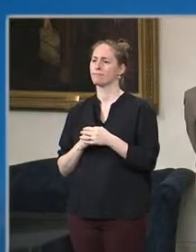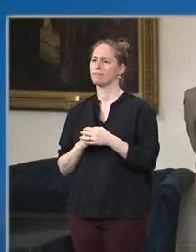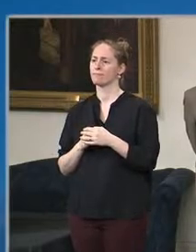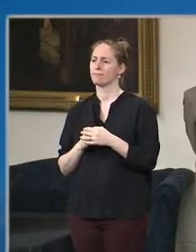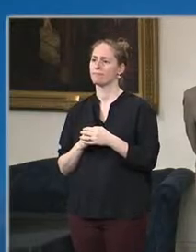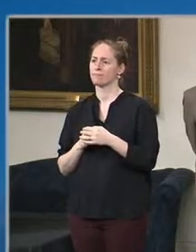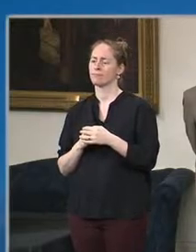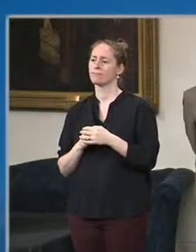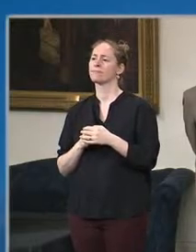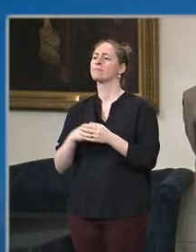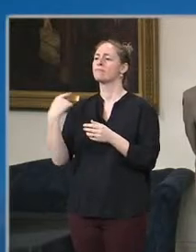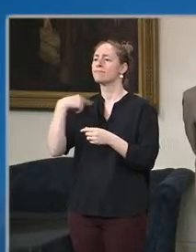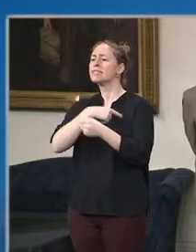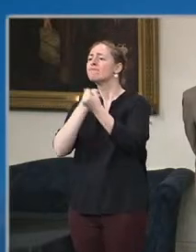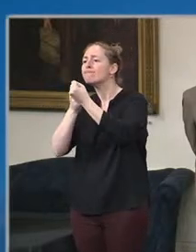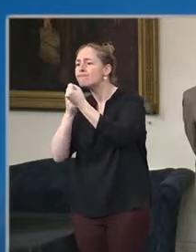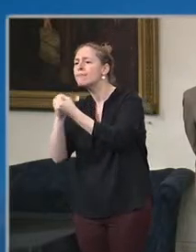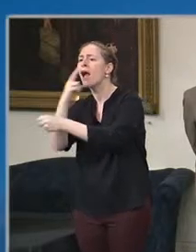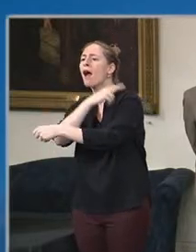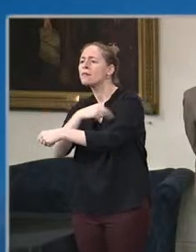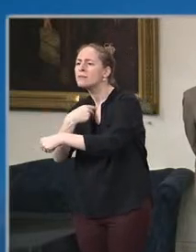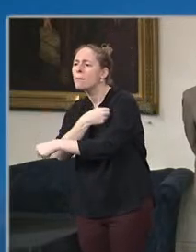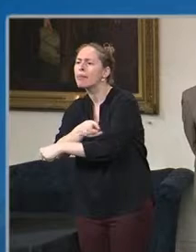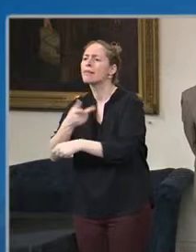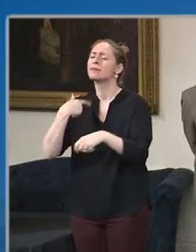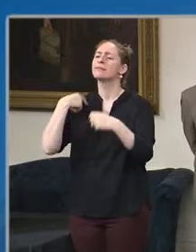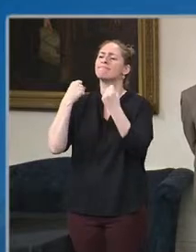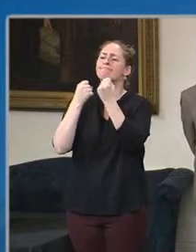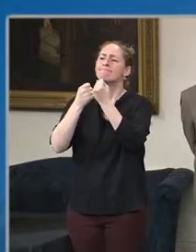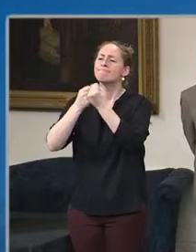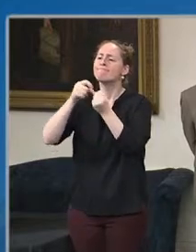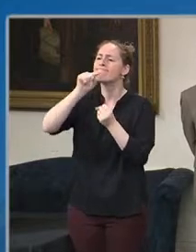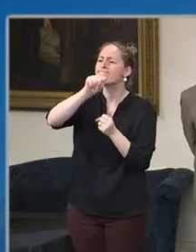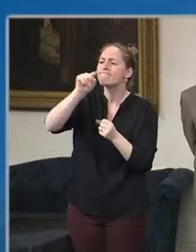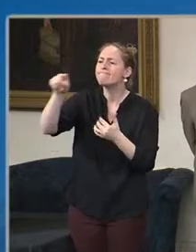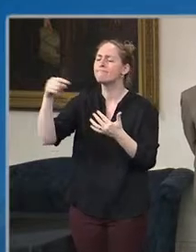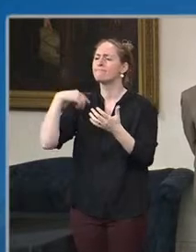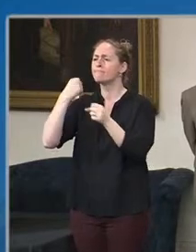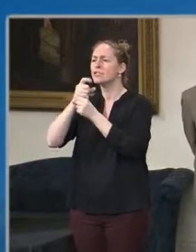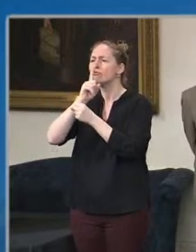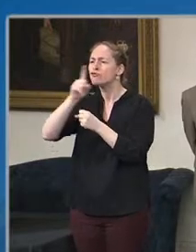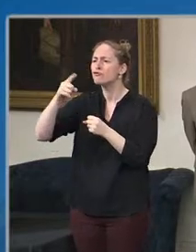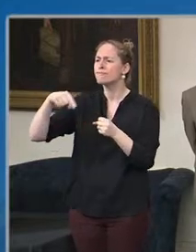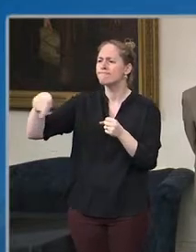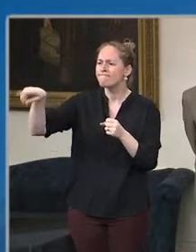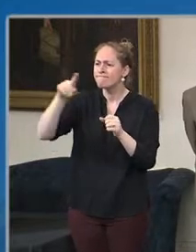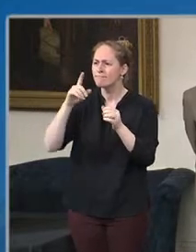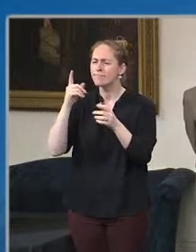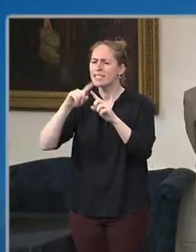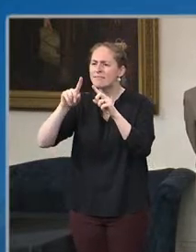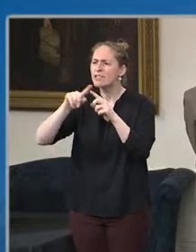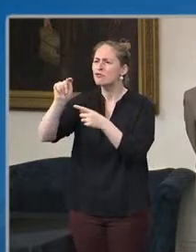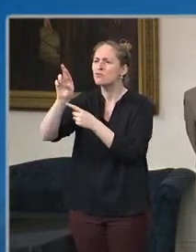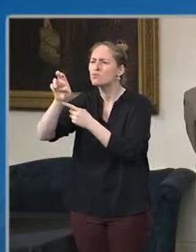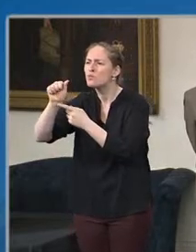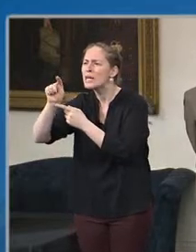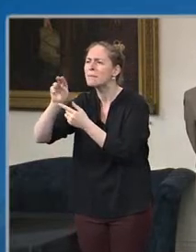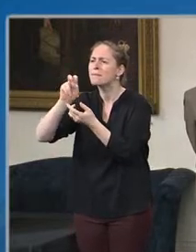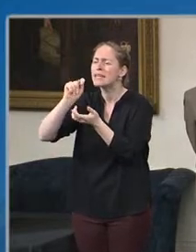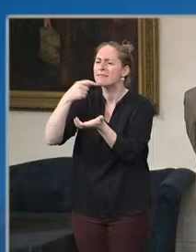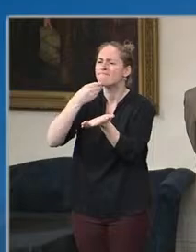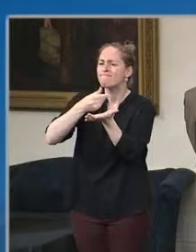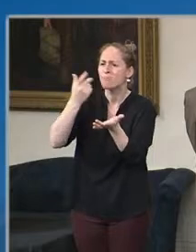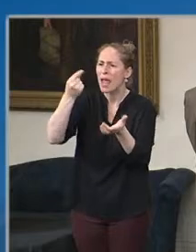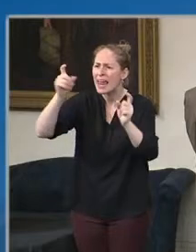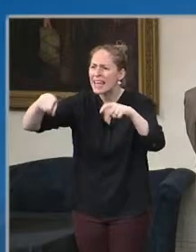health partners will be able to launch comprehensive community-based prevention and treatment initiatives and Care First will